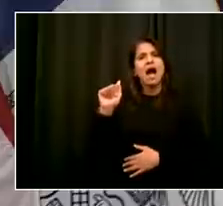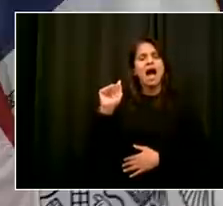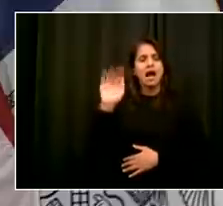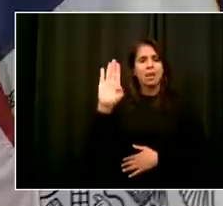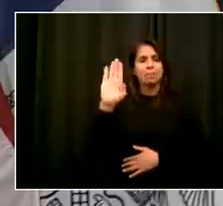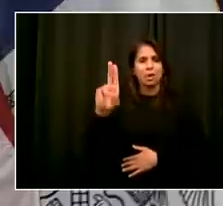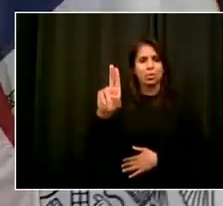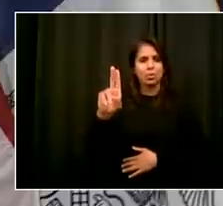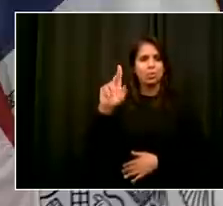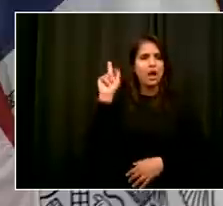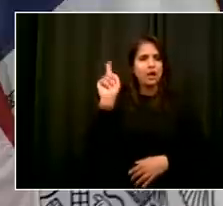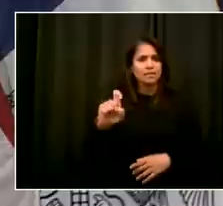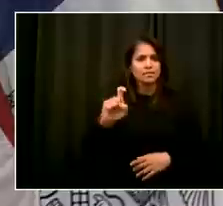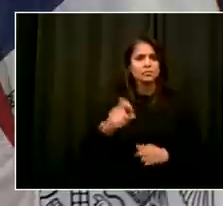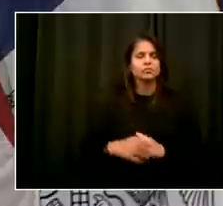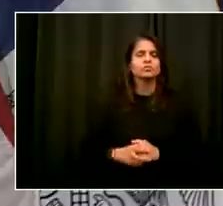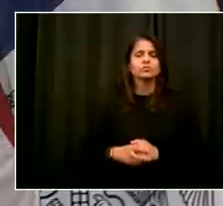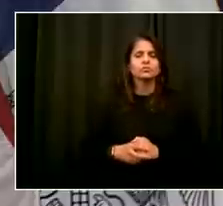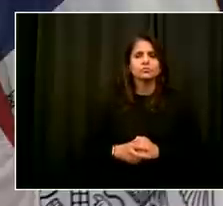Hello.